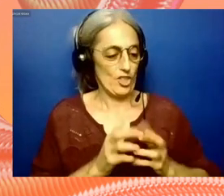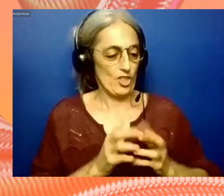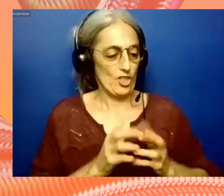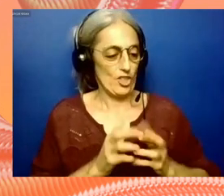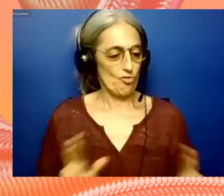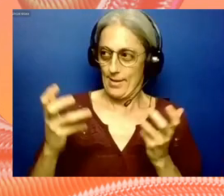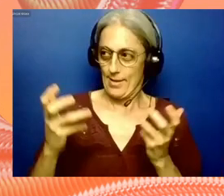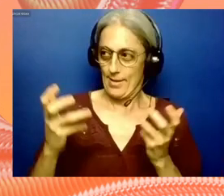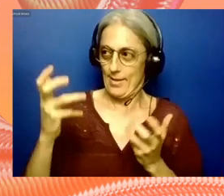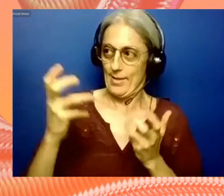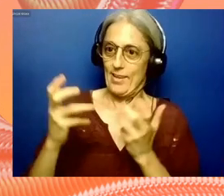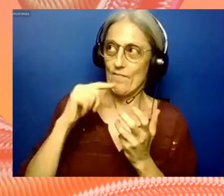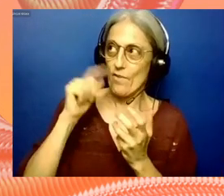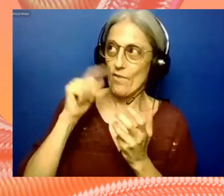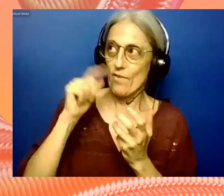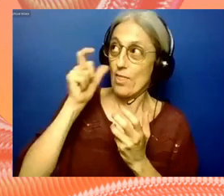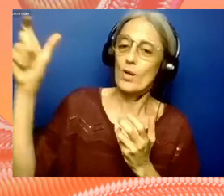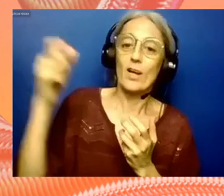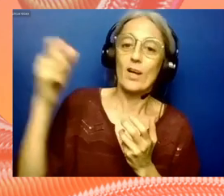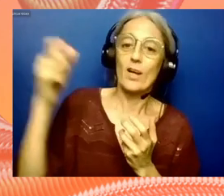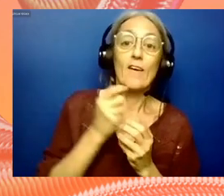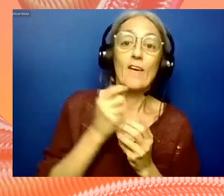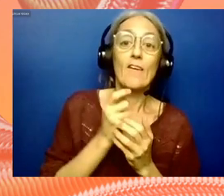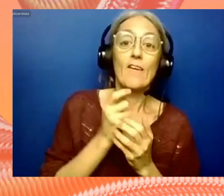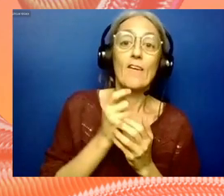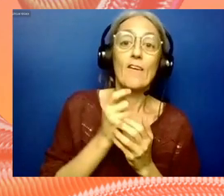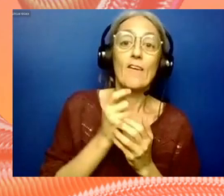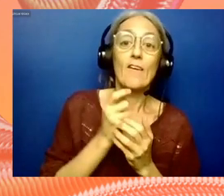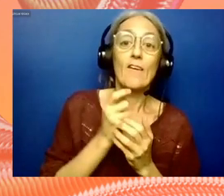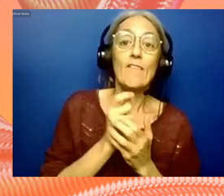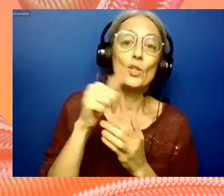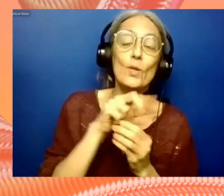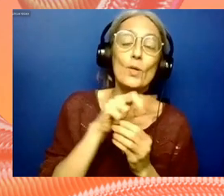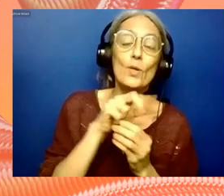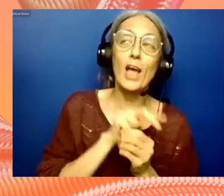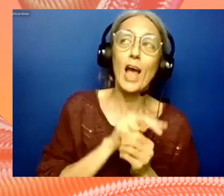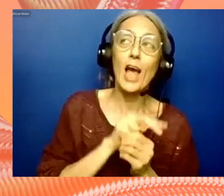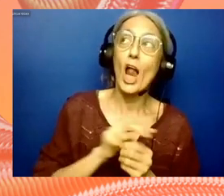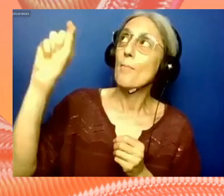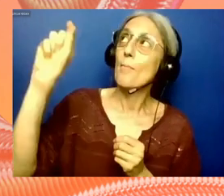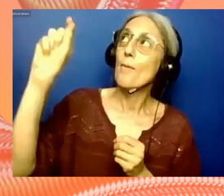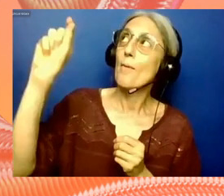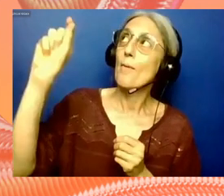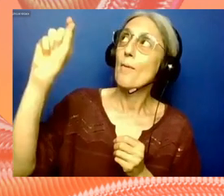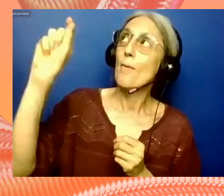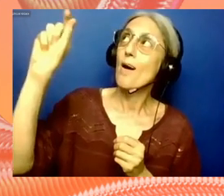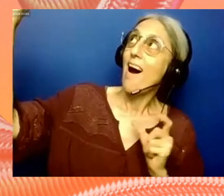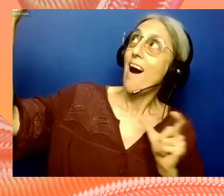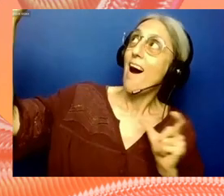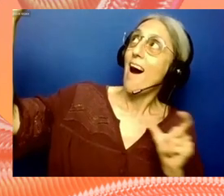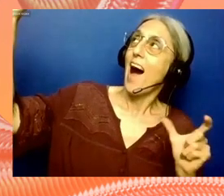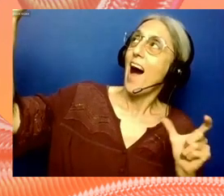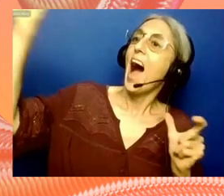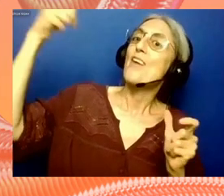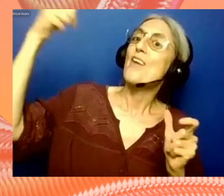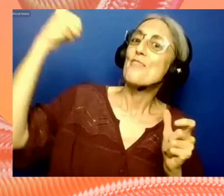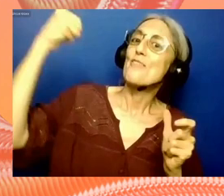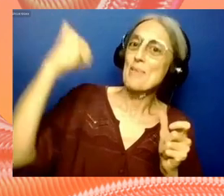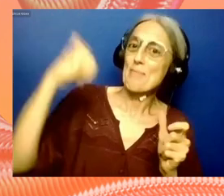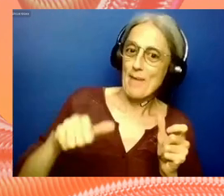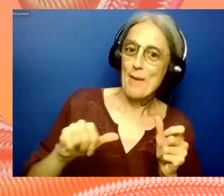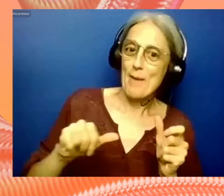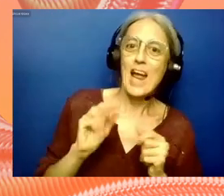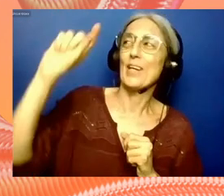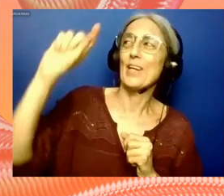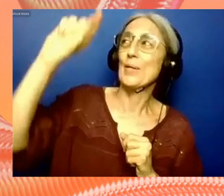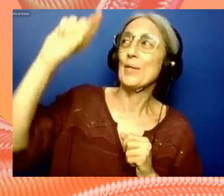when I was at AMC thinking about what I wanted to grow. I love it. Yeah. And it's in the 10th house right